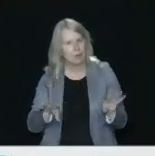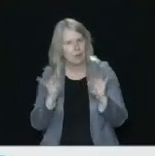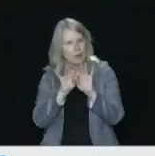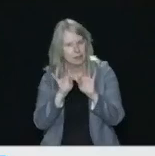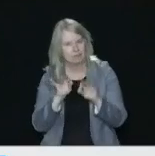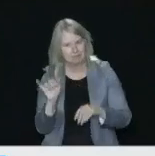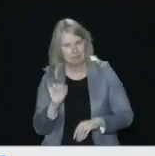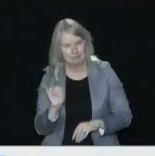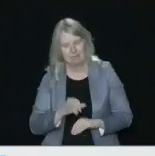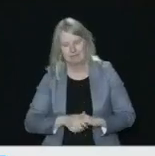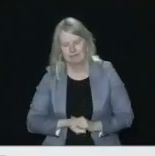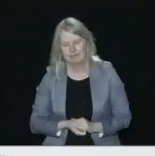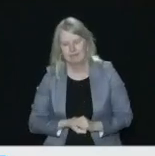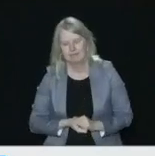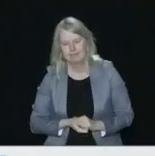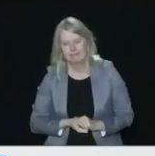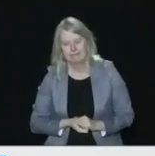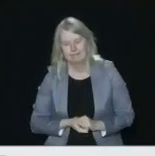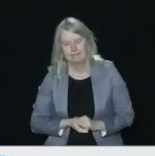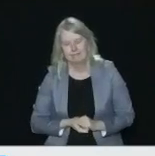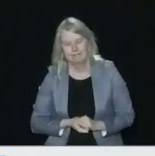know what the science tells us about this.